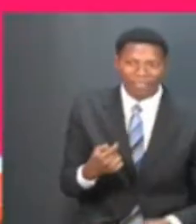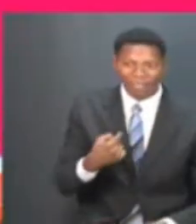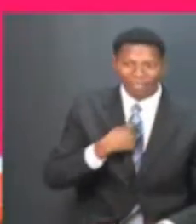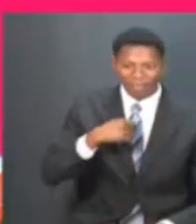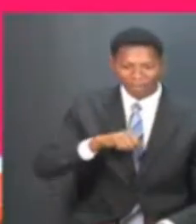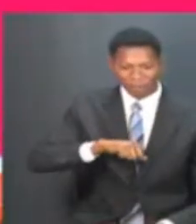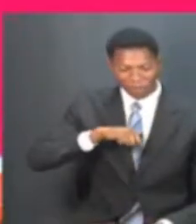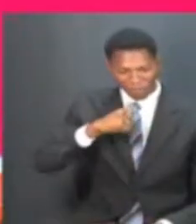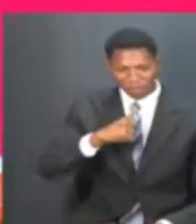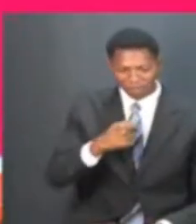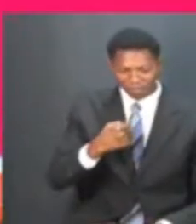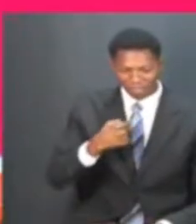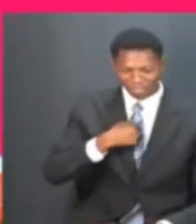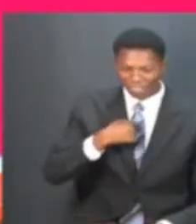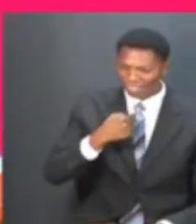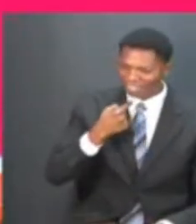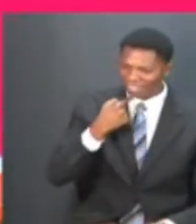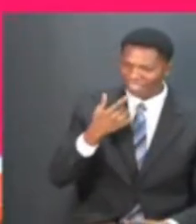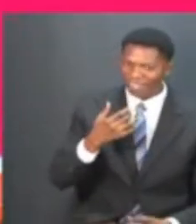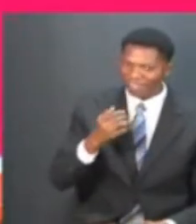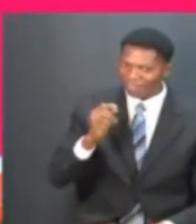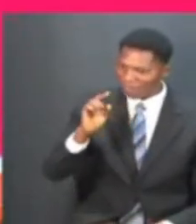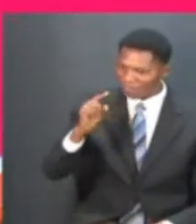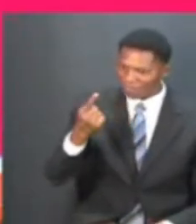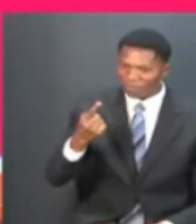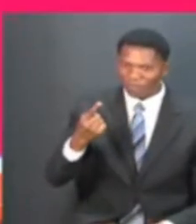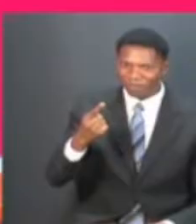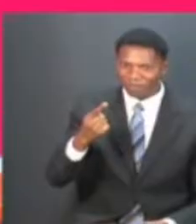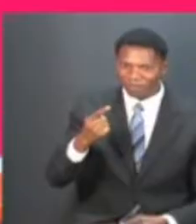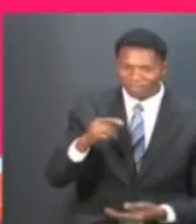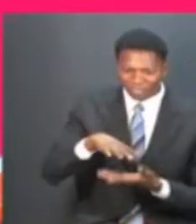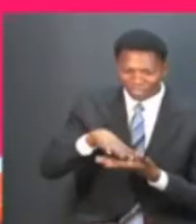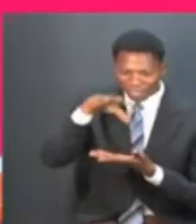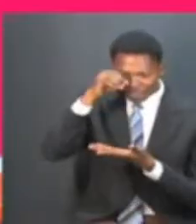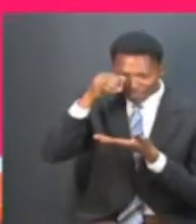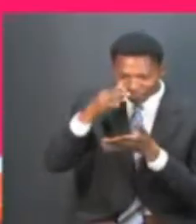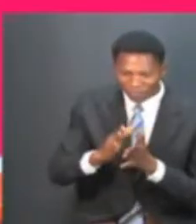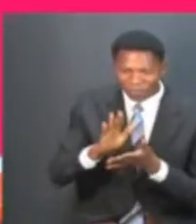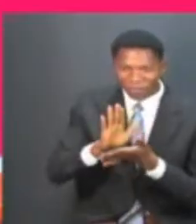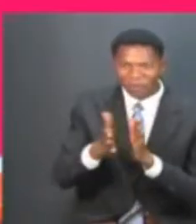say that I'm the first student to become a lawyer.